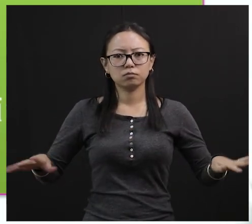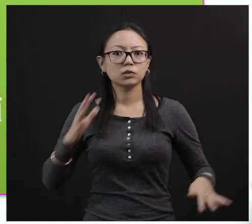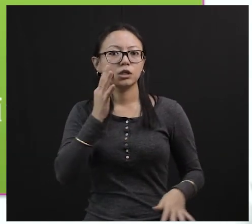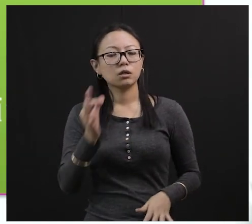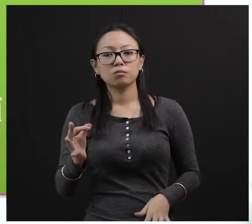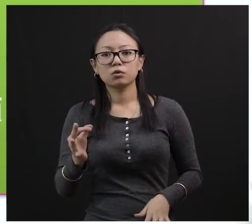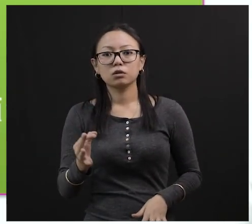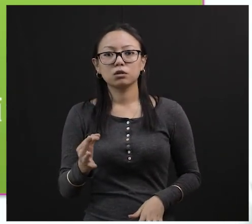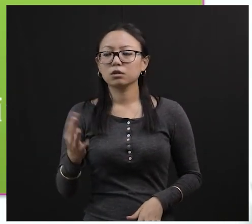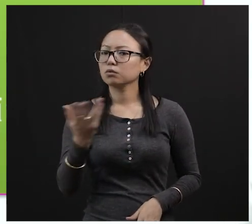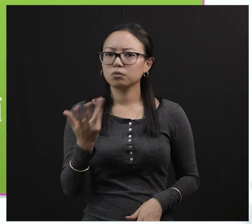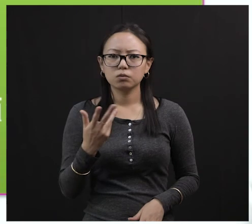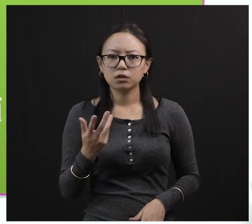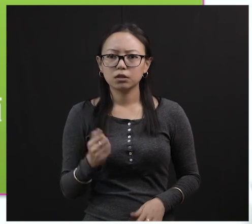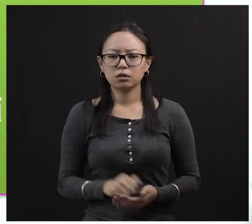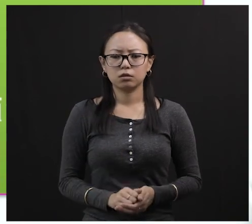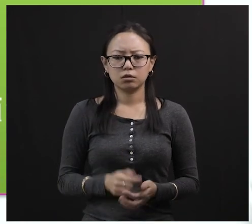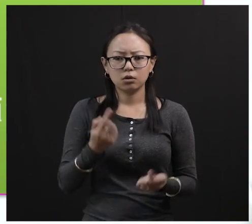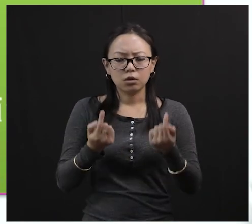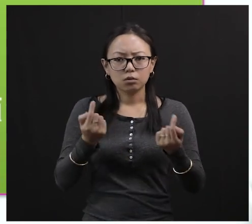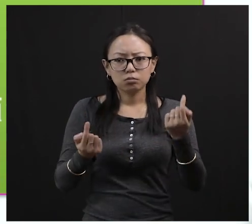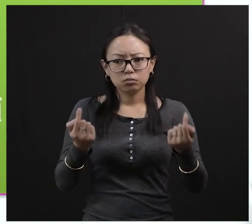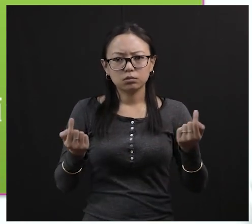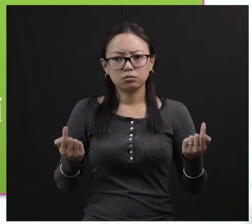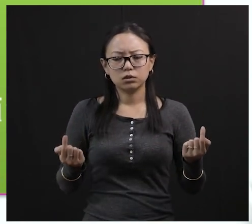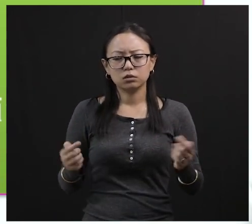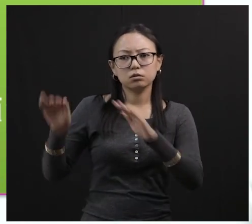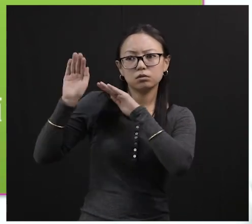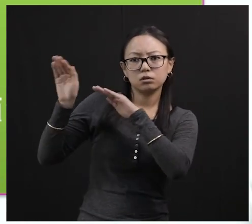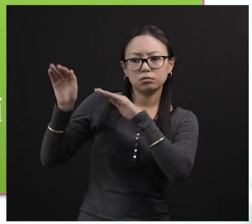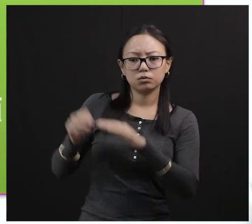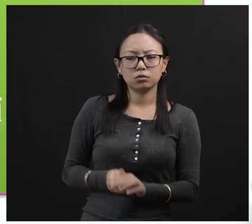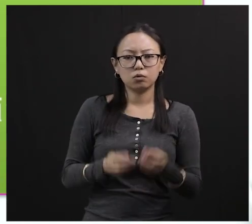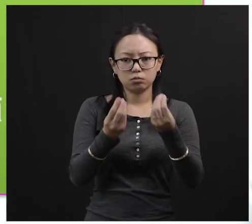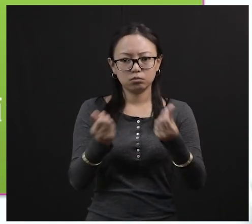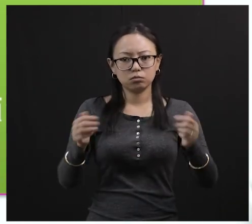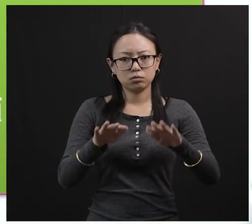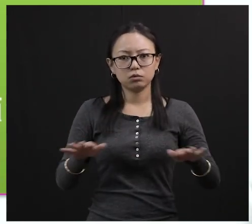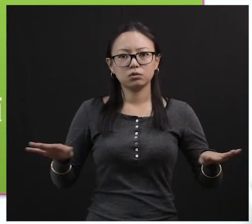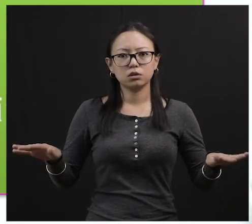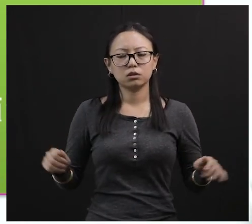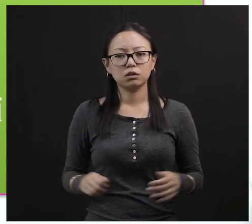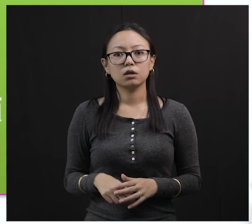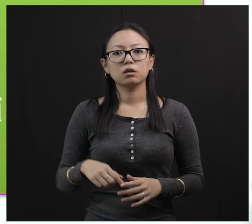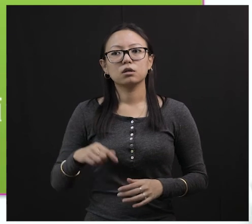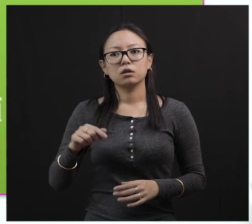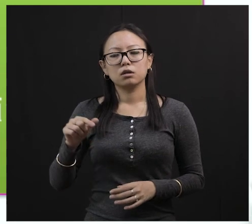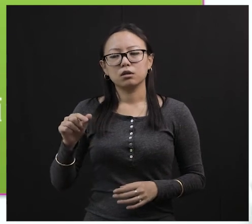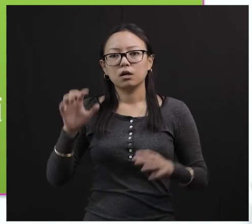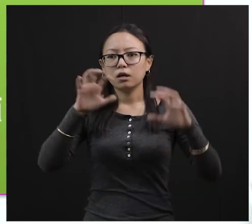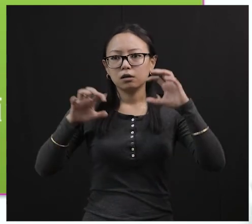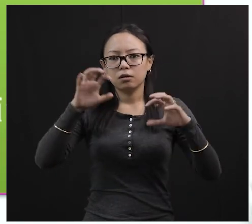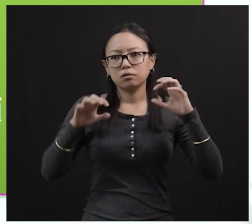us because plants grow on soil, animals depend on plants, and we depend on plants and animals. So soil